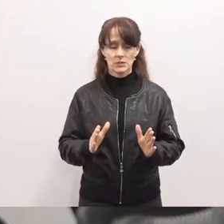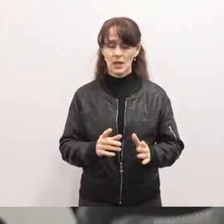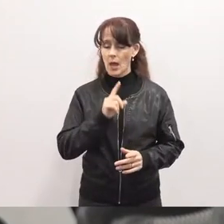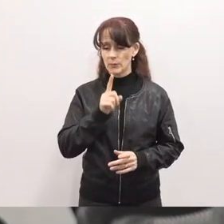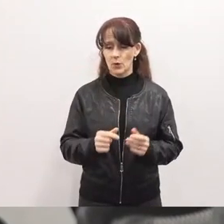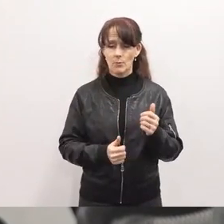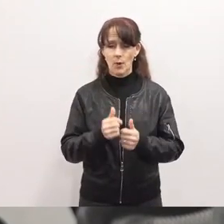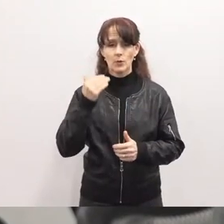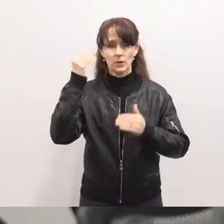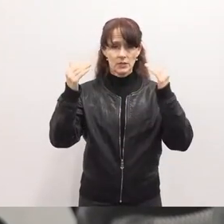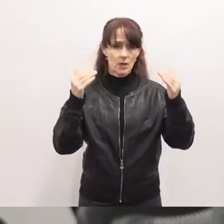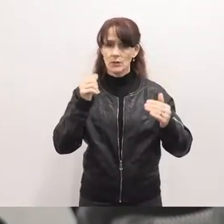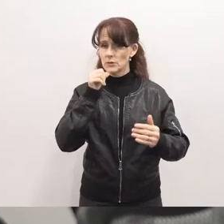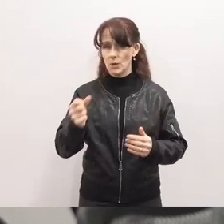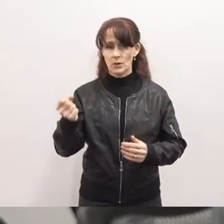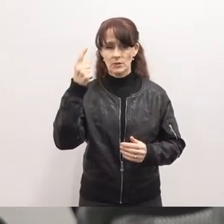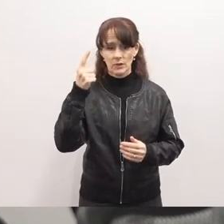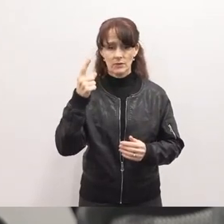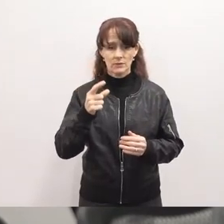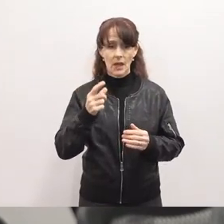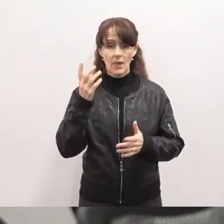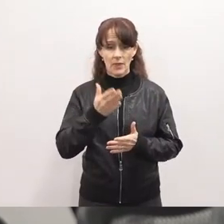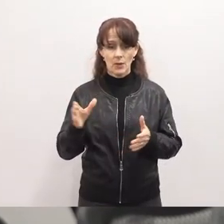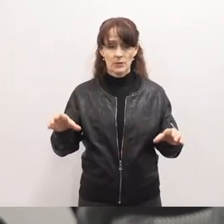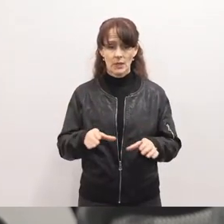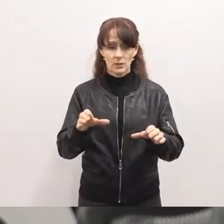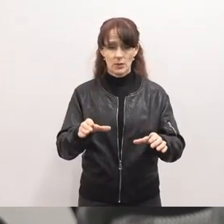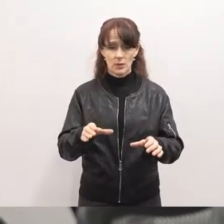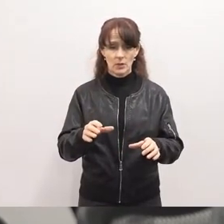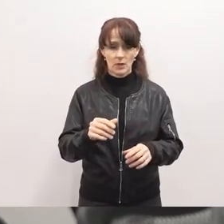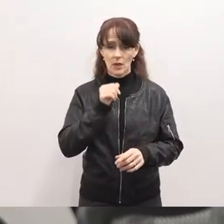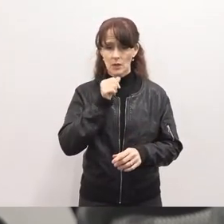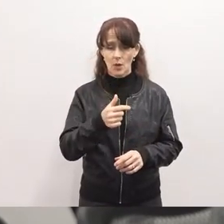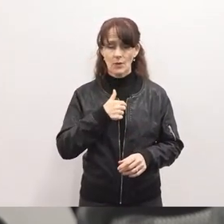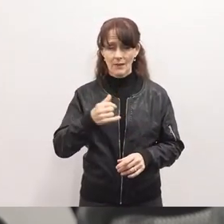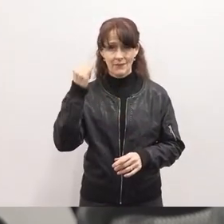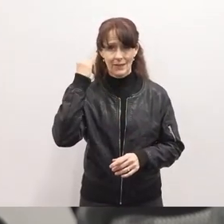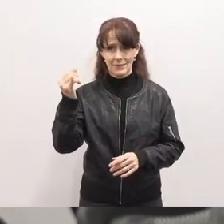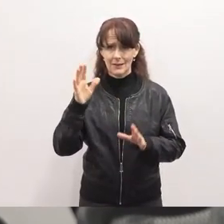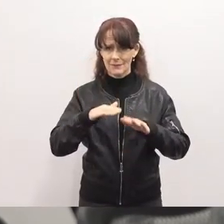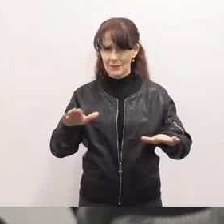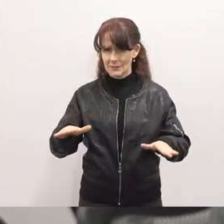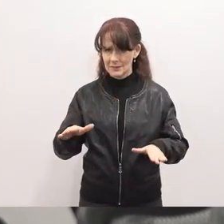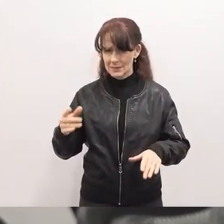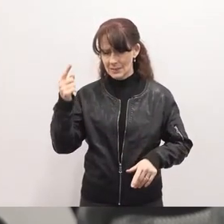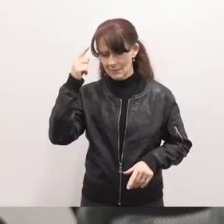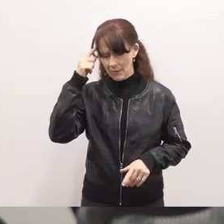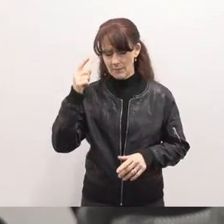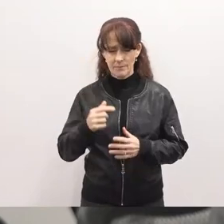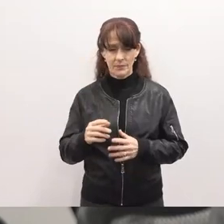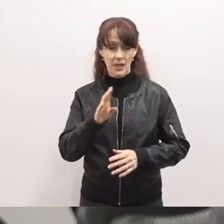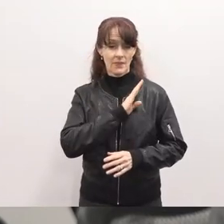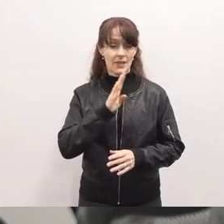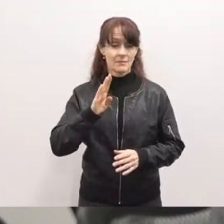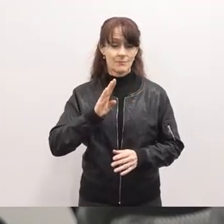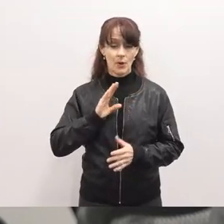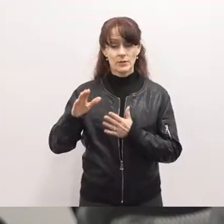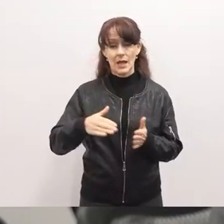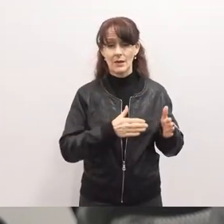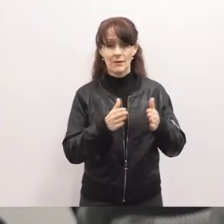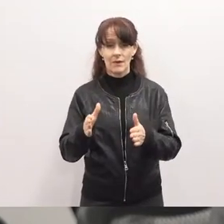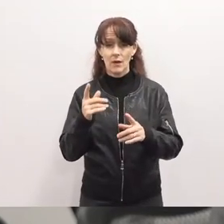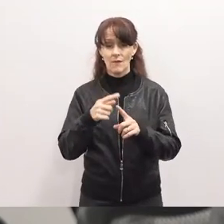most adults don't even understand. Those that do don't have the well-being of children in mind. Now, this board has paved a pathway for